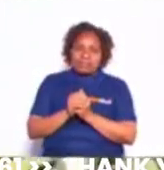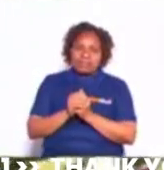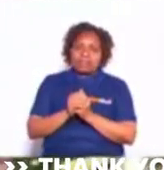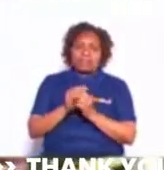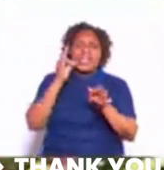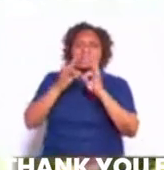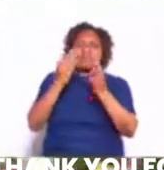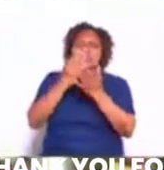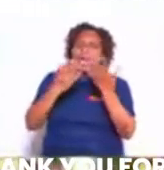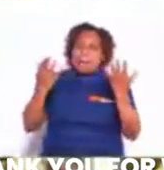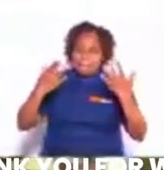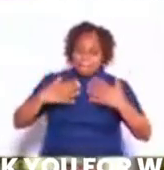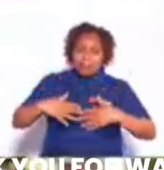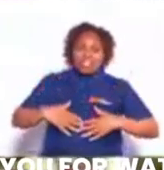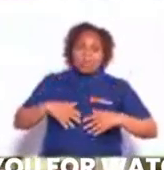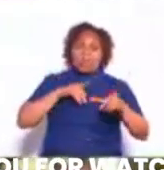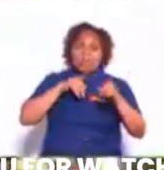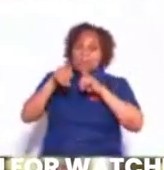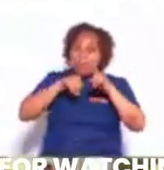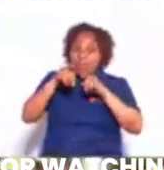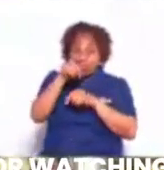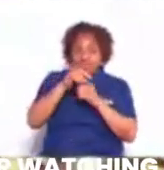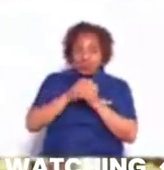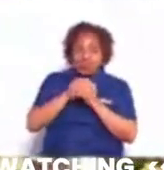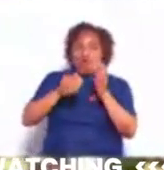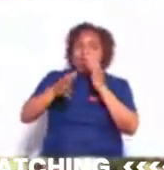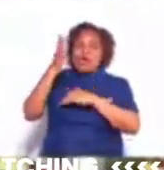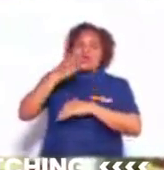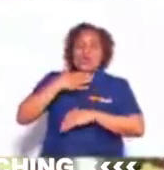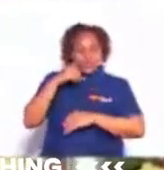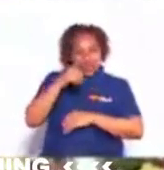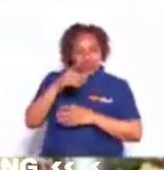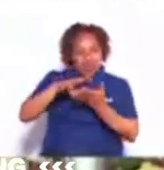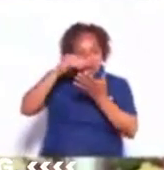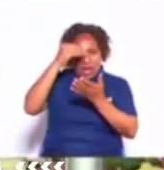If somebody insults you, God wants you to learn something.